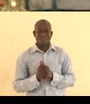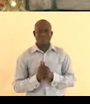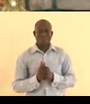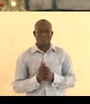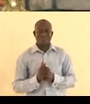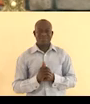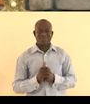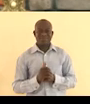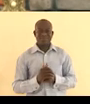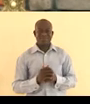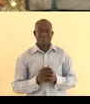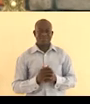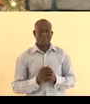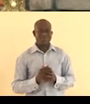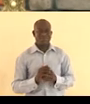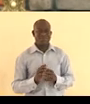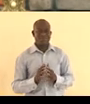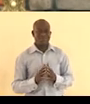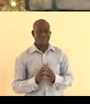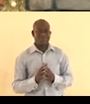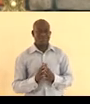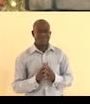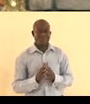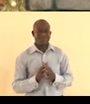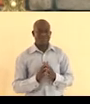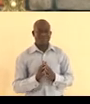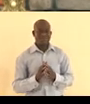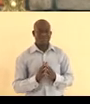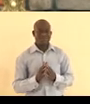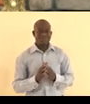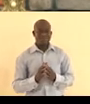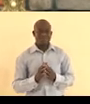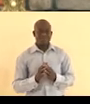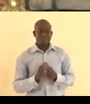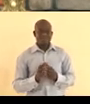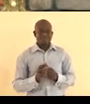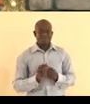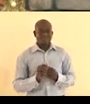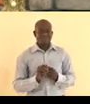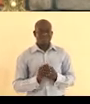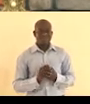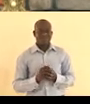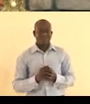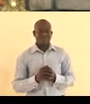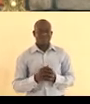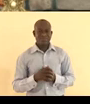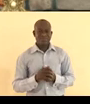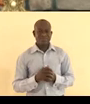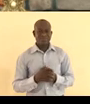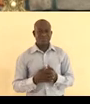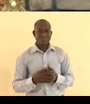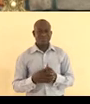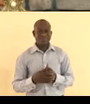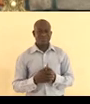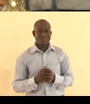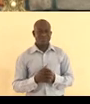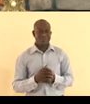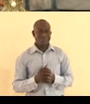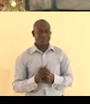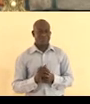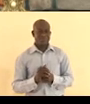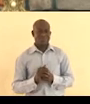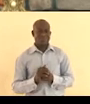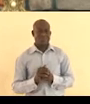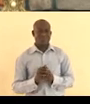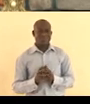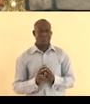about? Because the child has been trained from childhood that your mark, the mark you deserve,